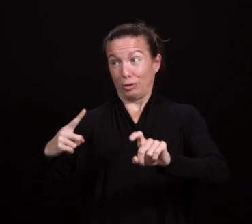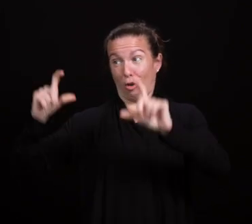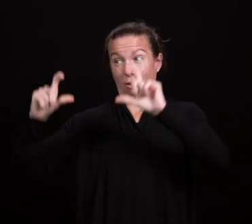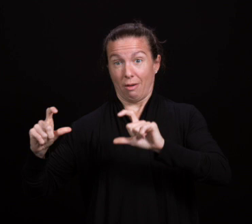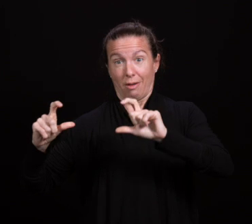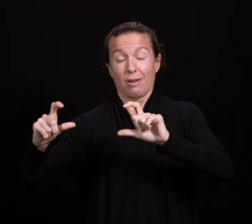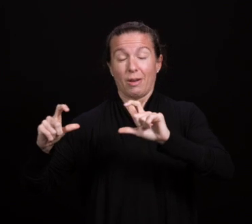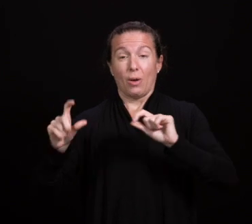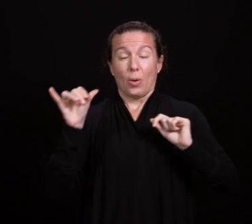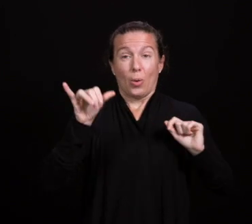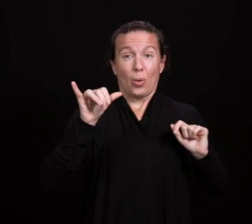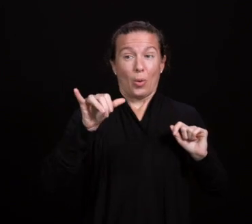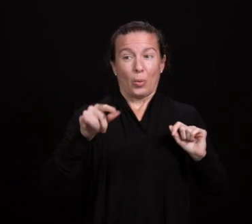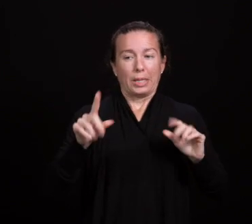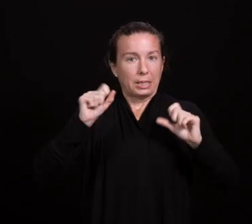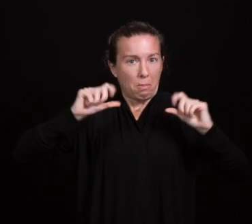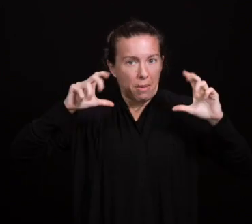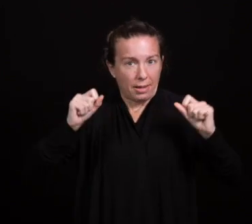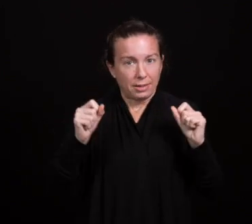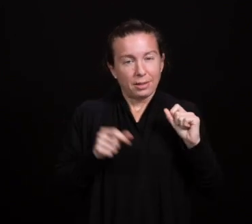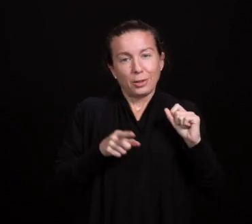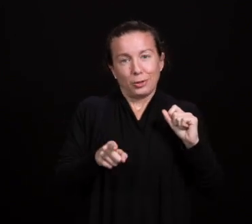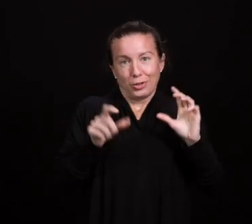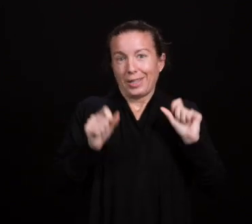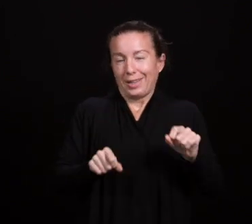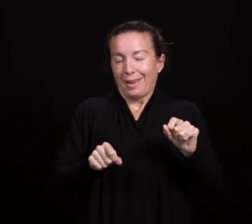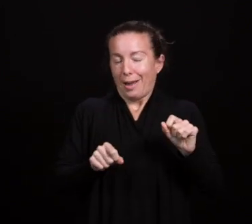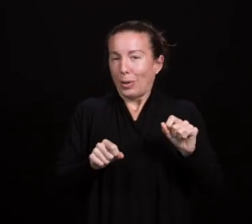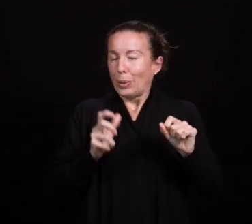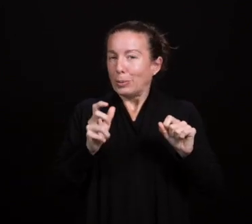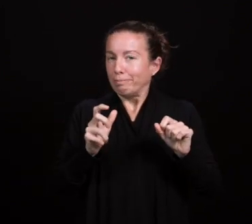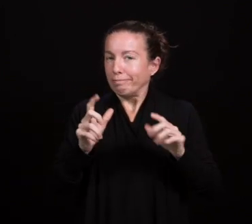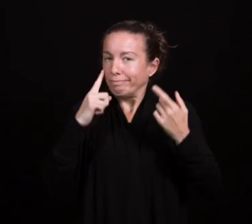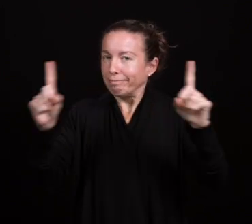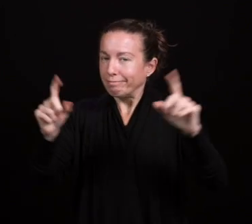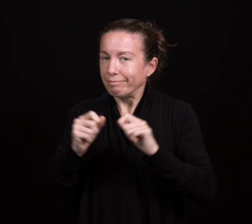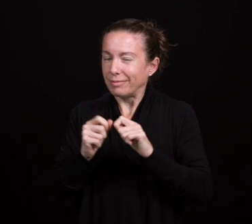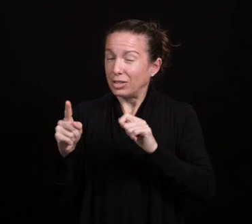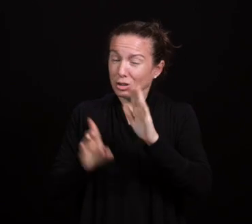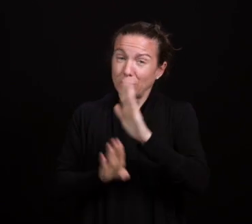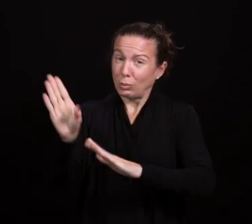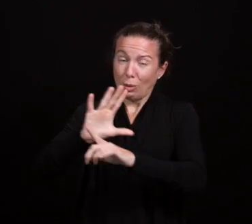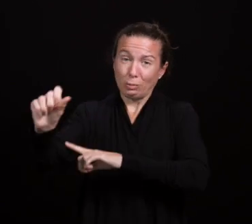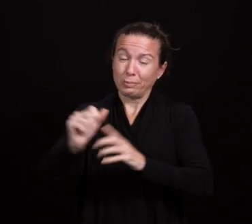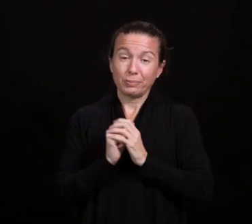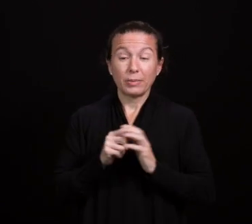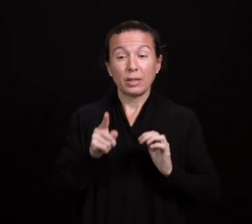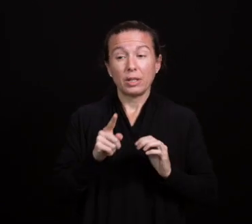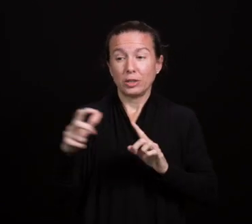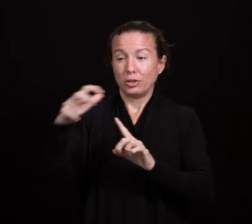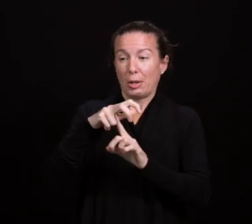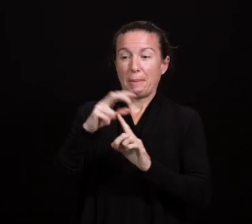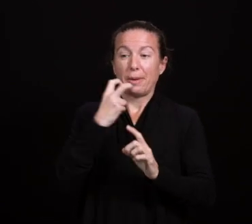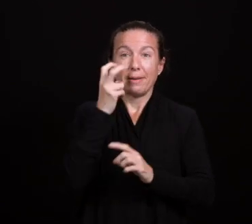can't hear, it's really amazing how much she has grown through the years. She's an amazing lip reader